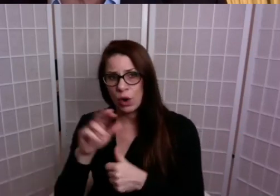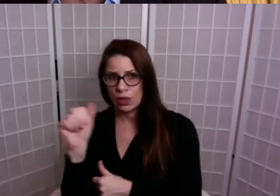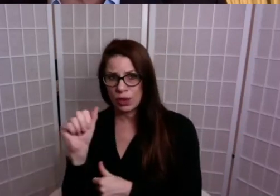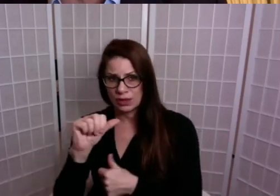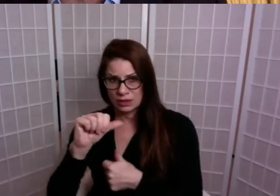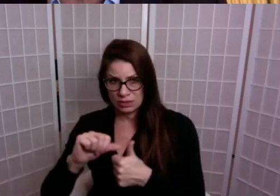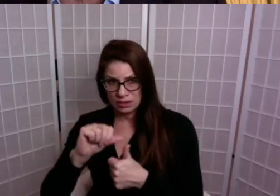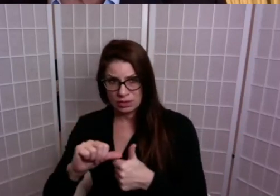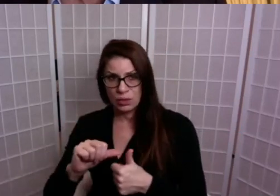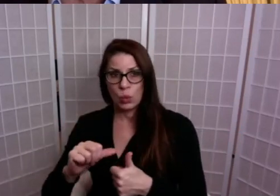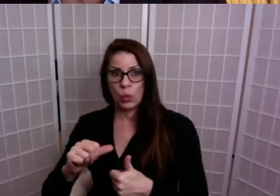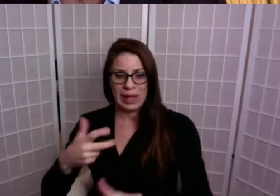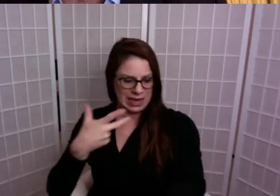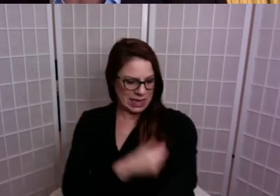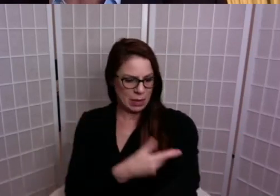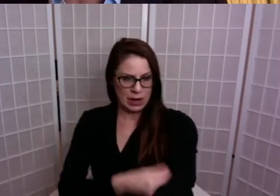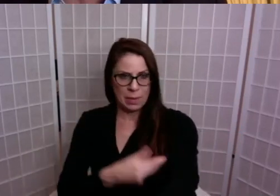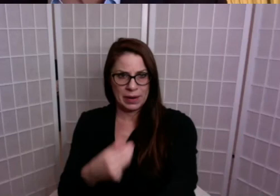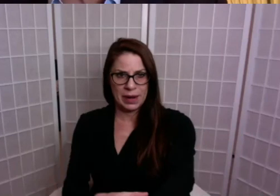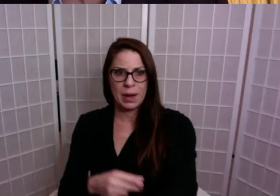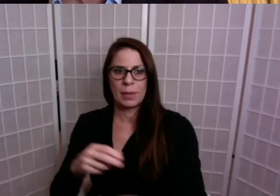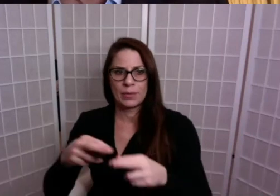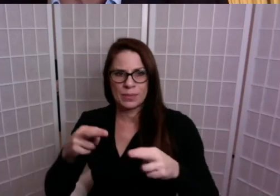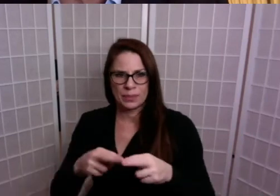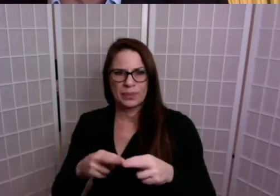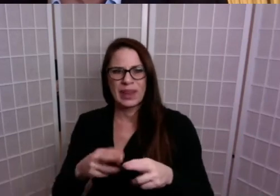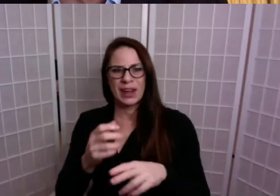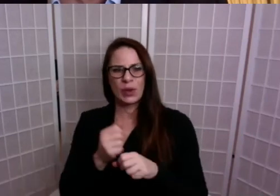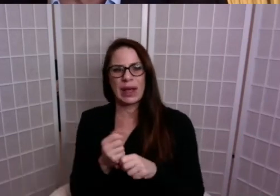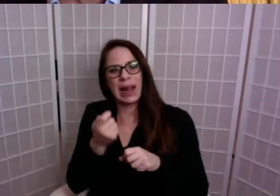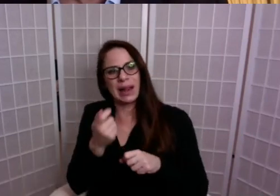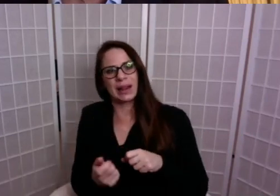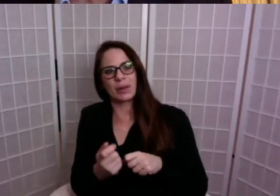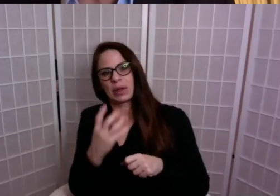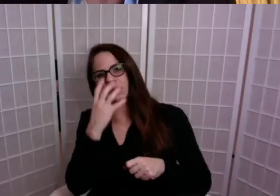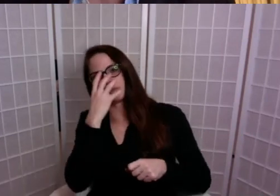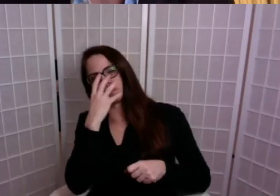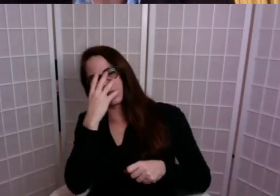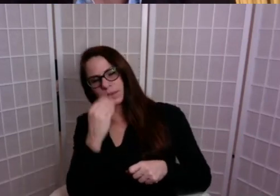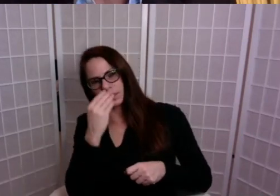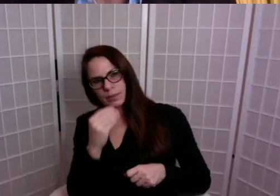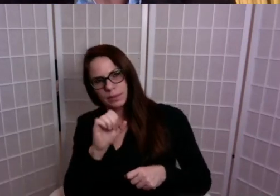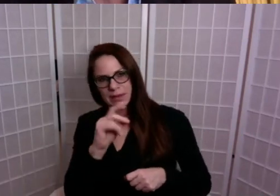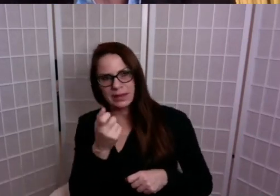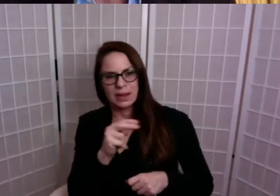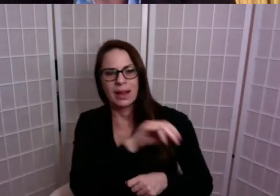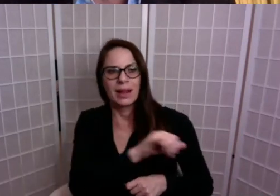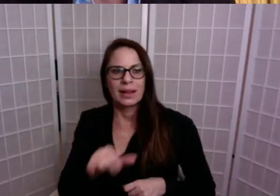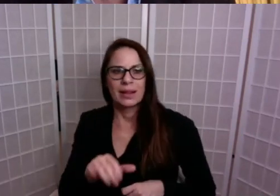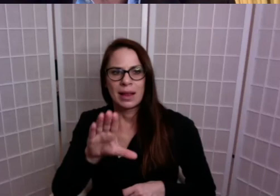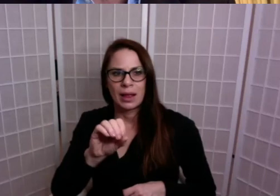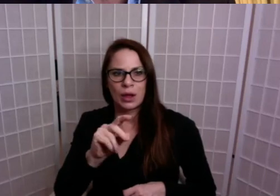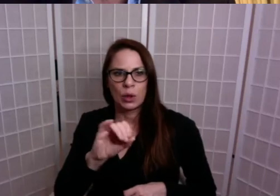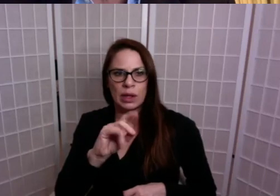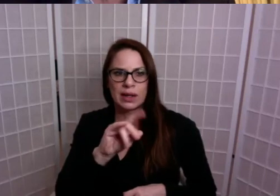we numb your arm up and you get a little sedation, kind of like a colonoscopy. What procedure is better for carpal